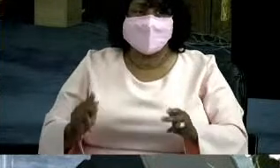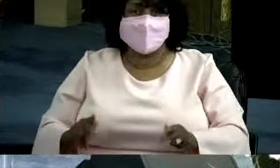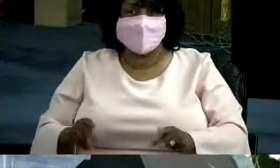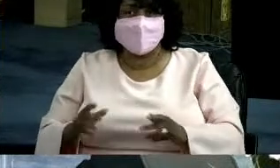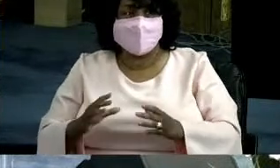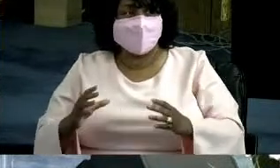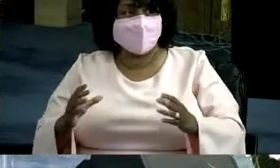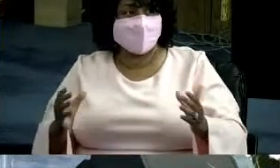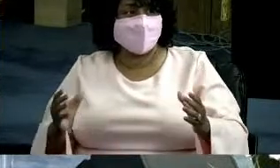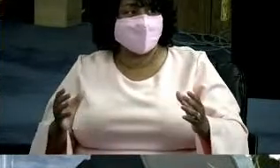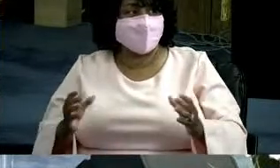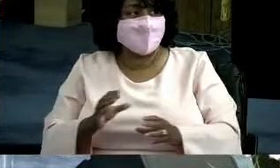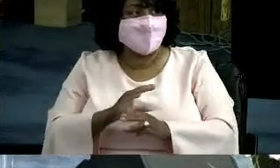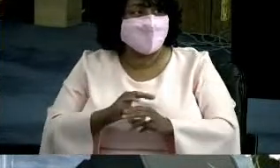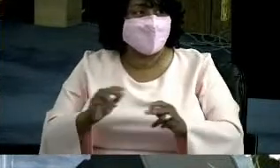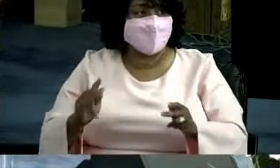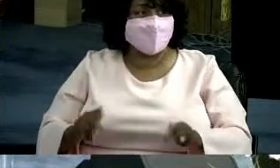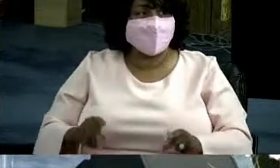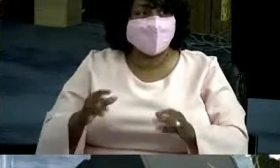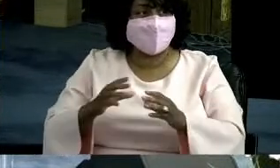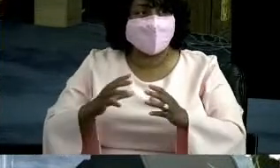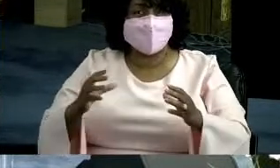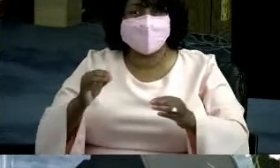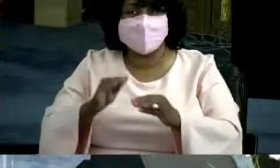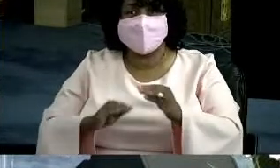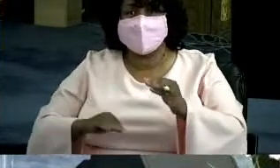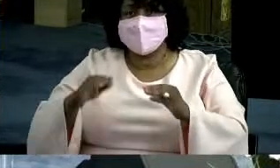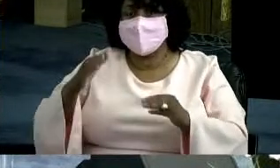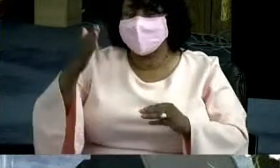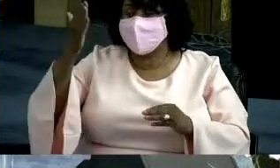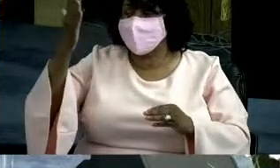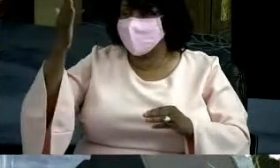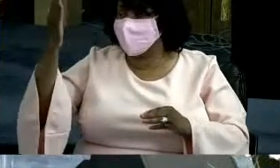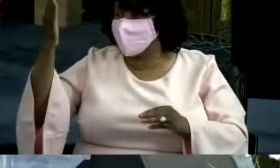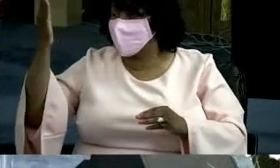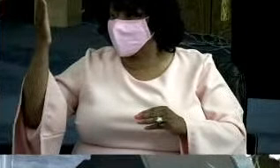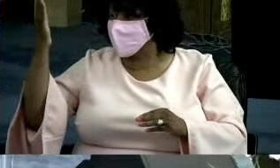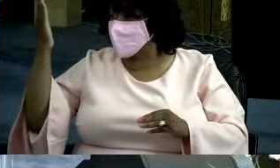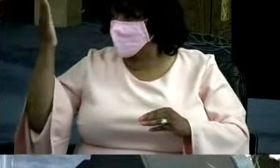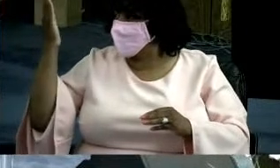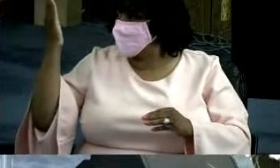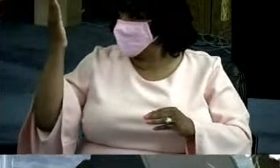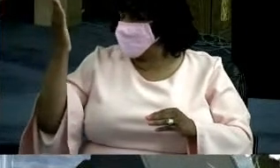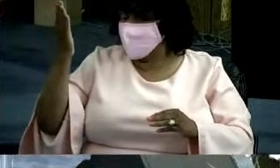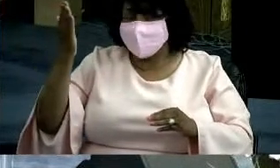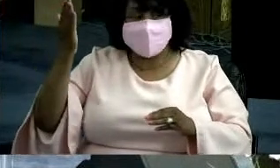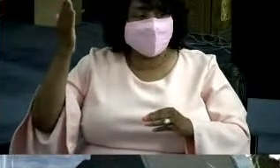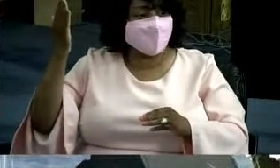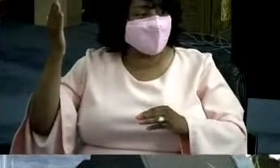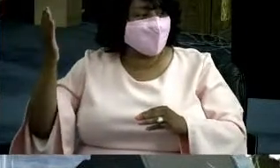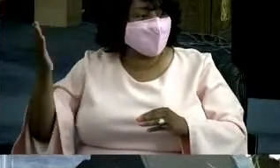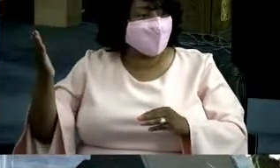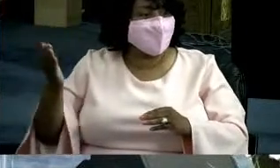nobody greater, no, nobody greater than you.